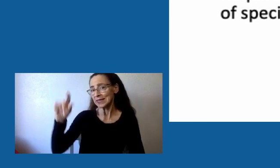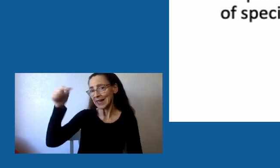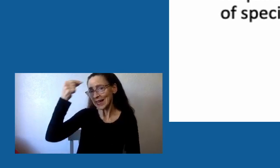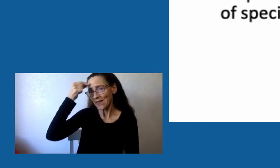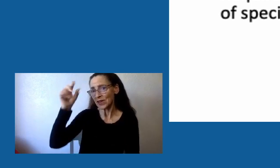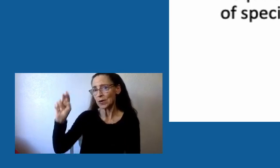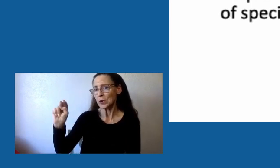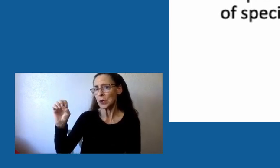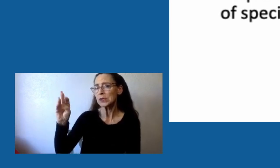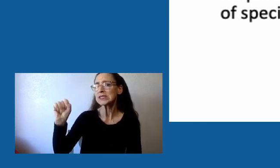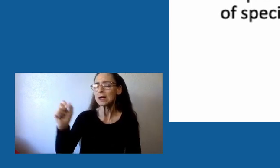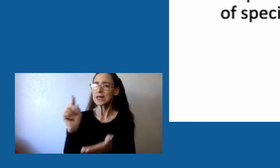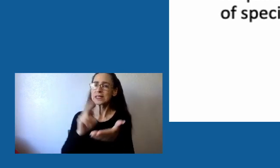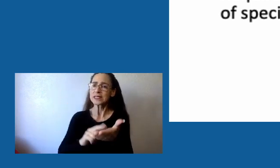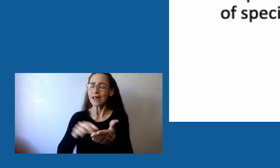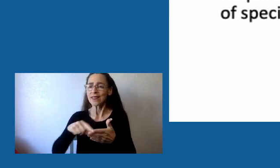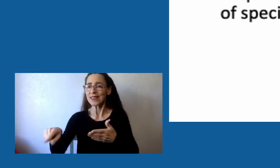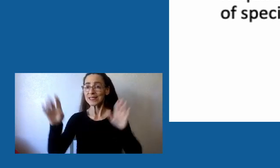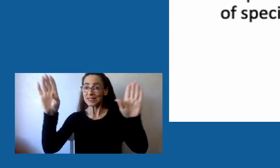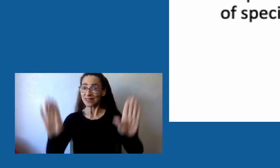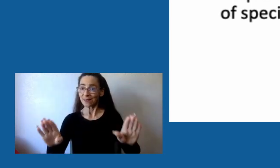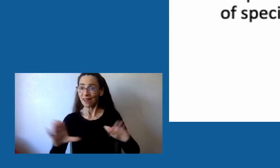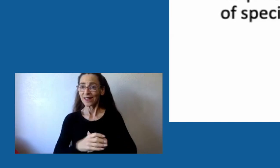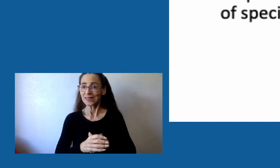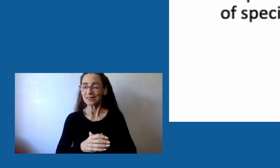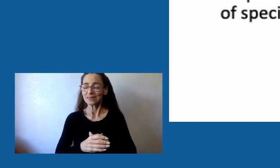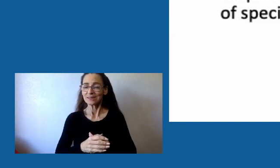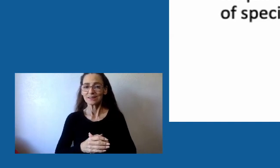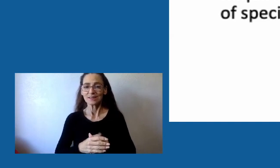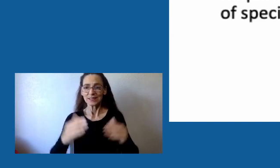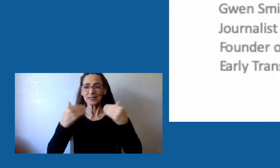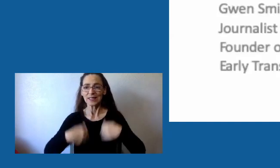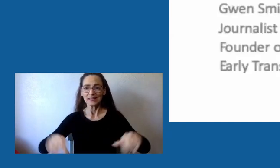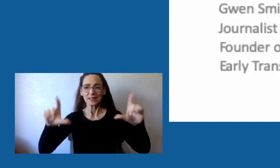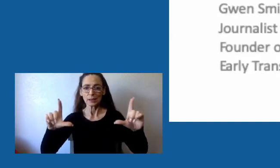signing declaration on Sunday. Next slide.